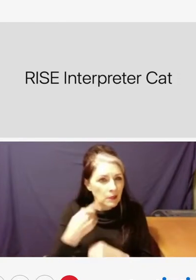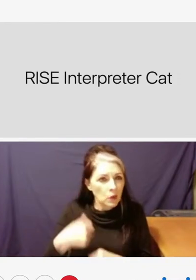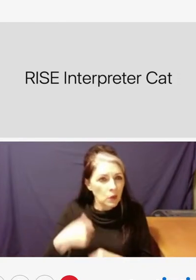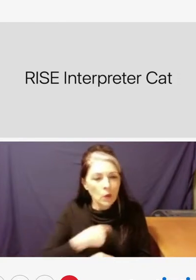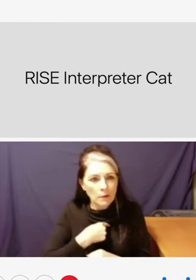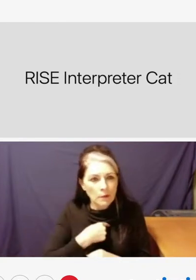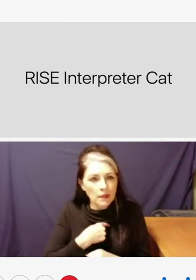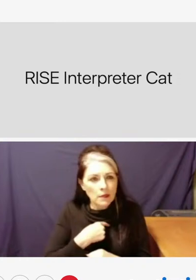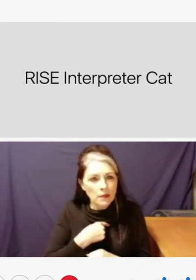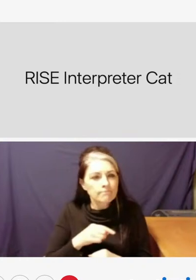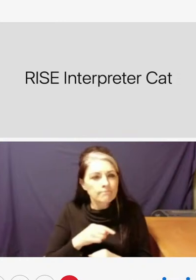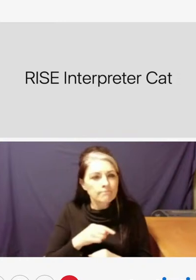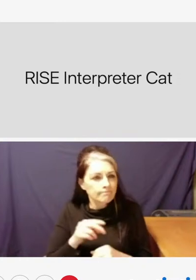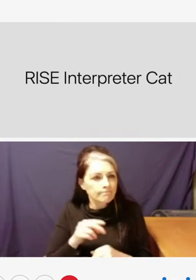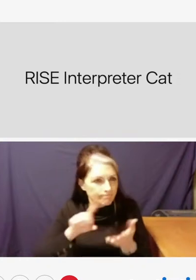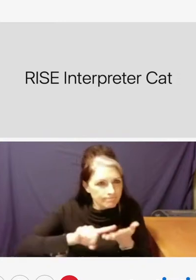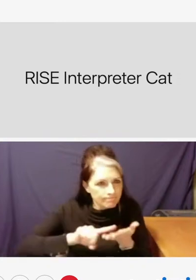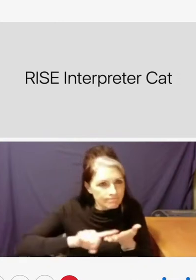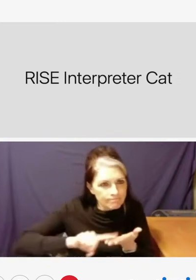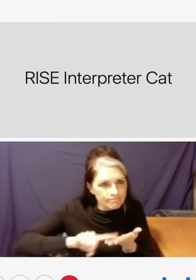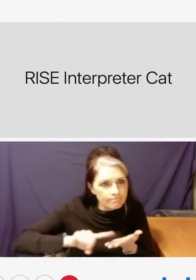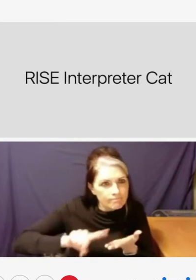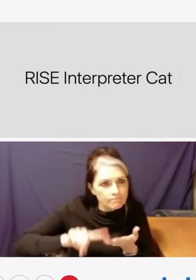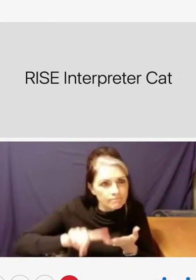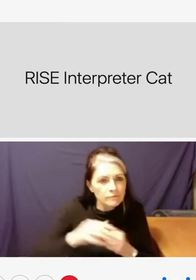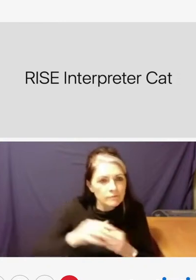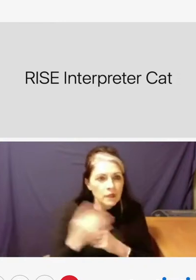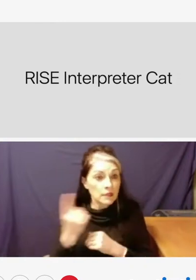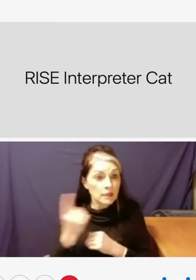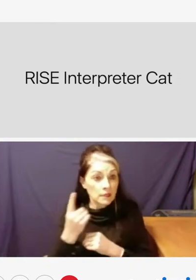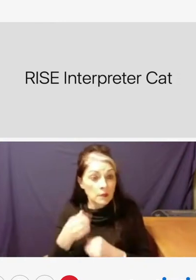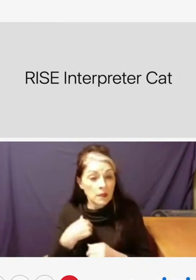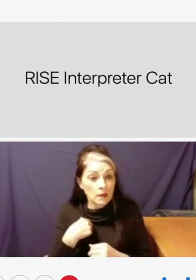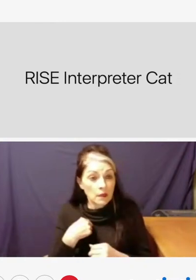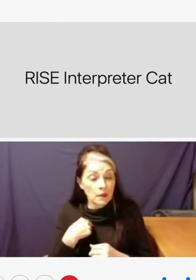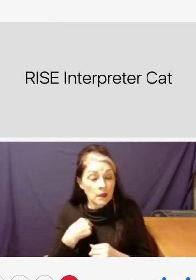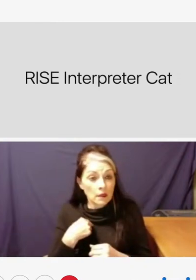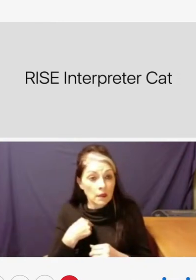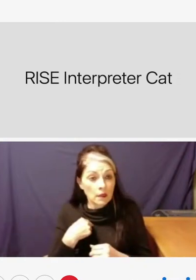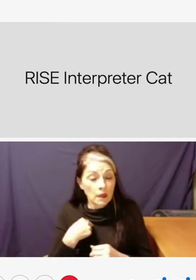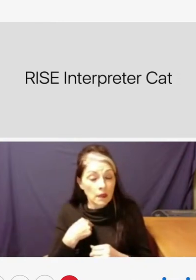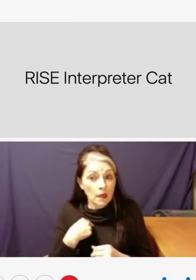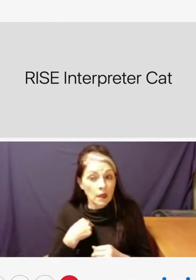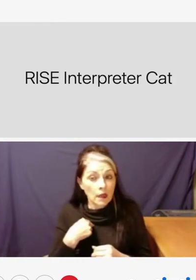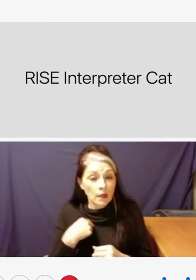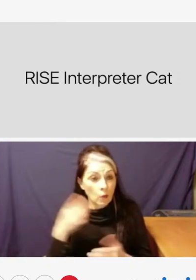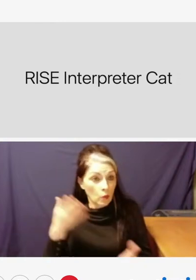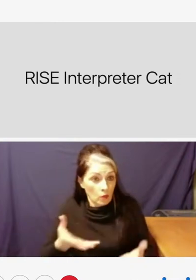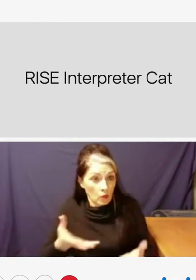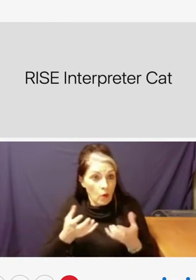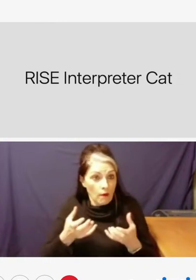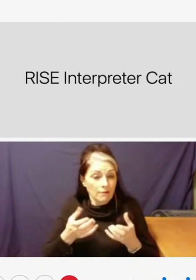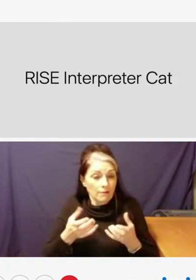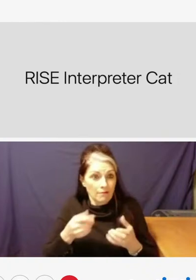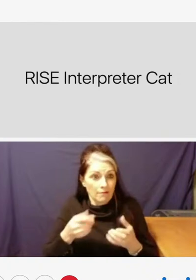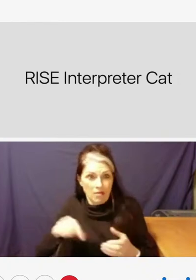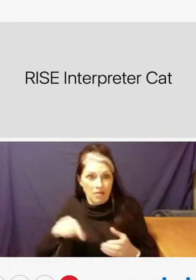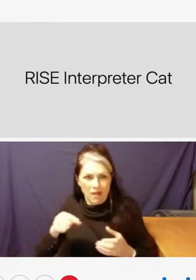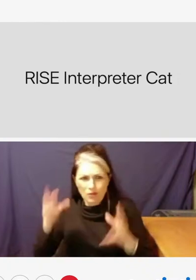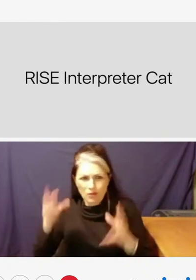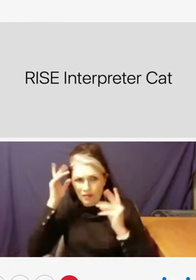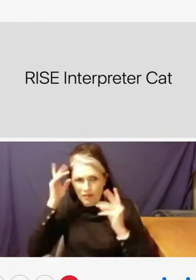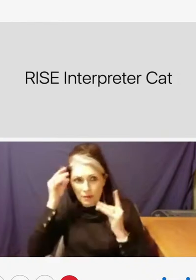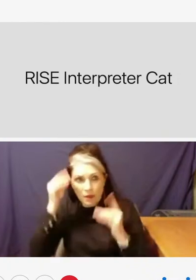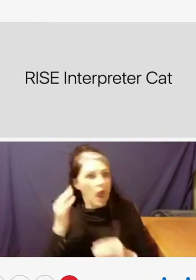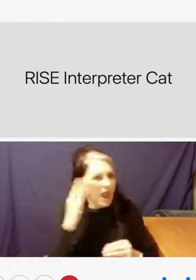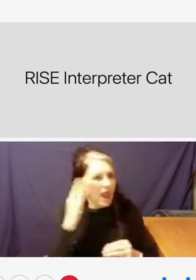and uh something that I've directed stuff to to really consider and so um yes I know I know that normally like when we bid out you